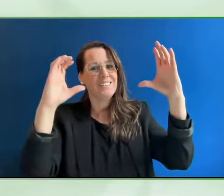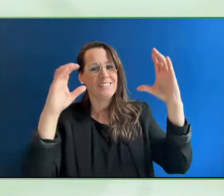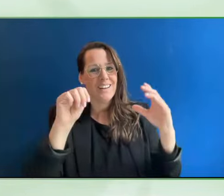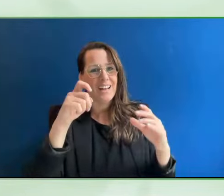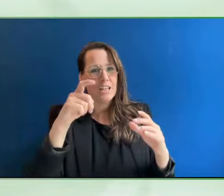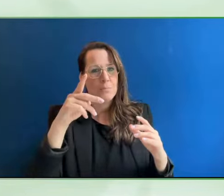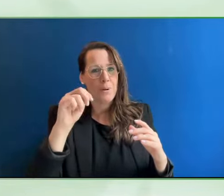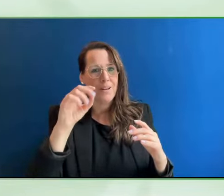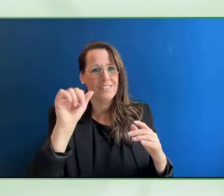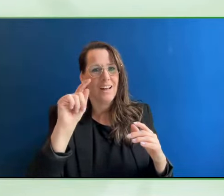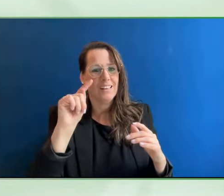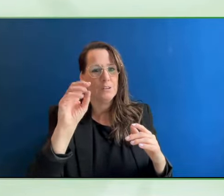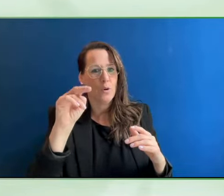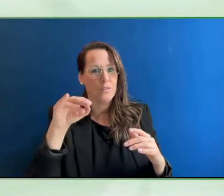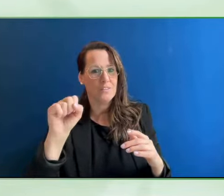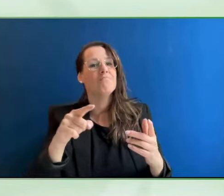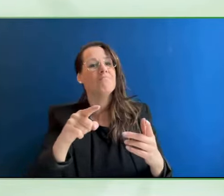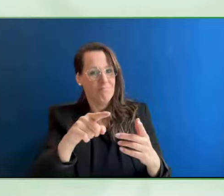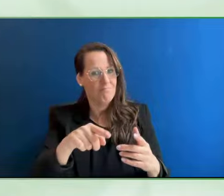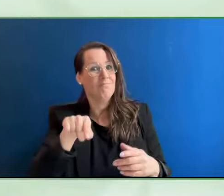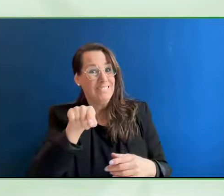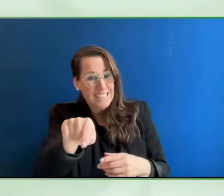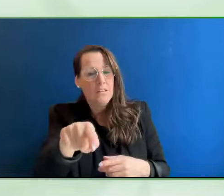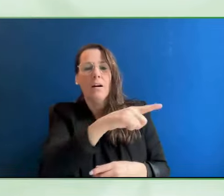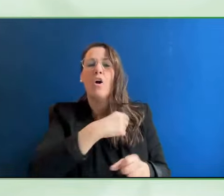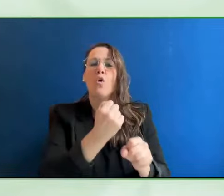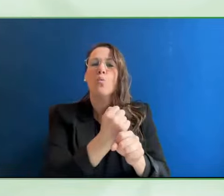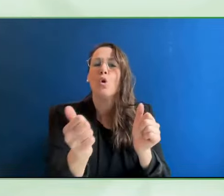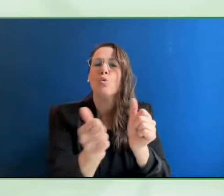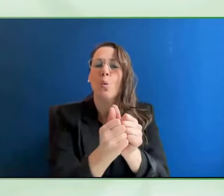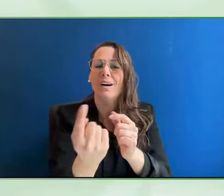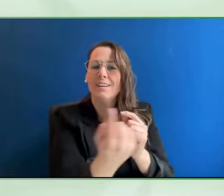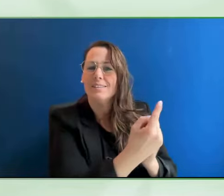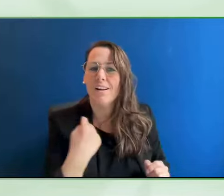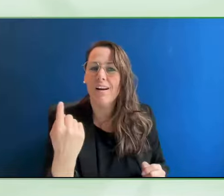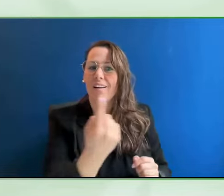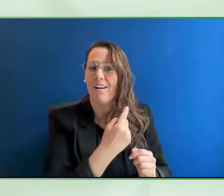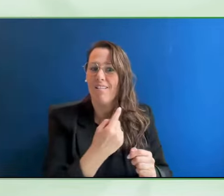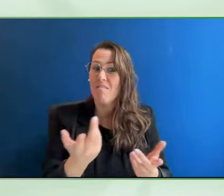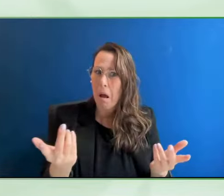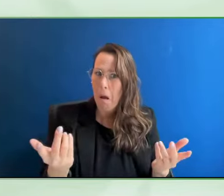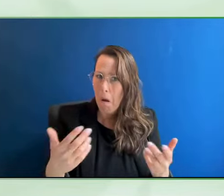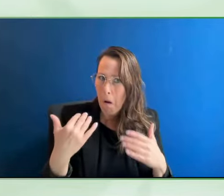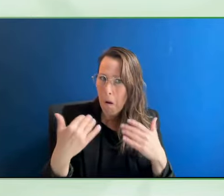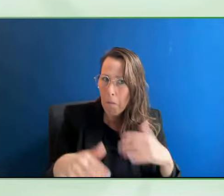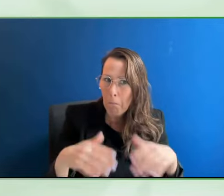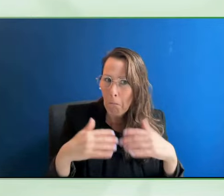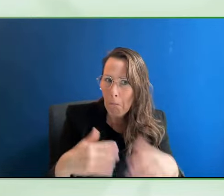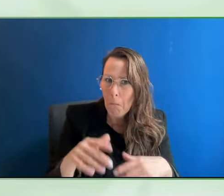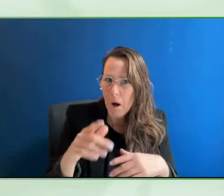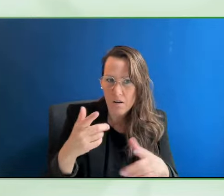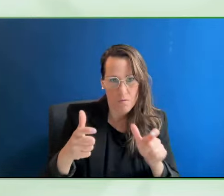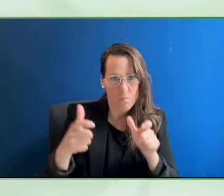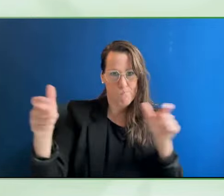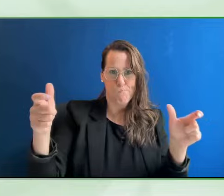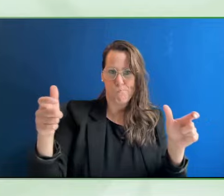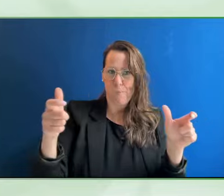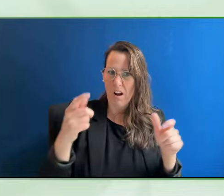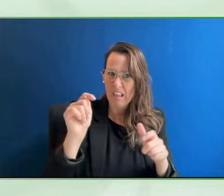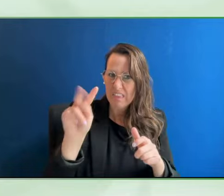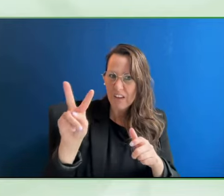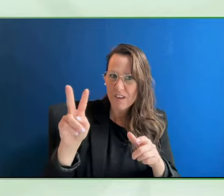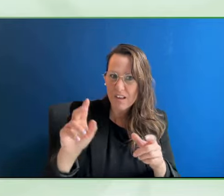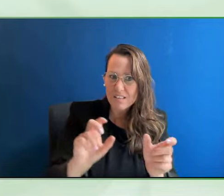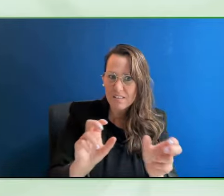awareness of easy language across Europe and even Austria. Wow, that's a big goal and